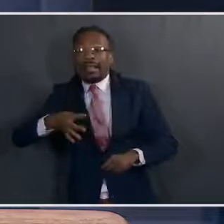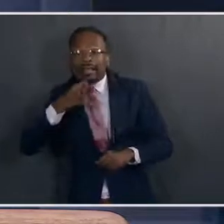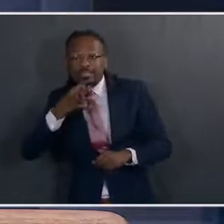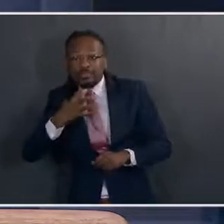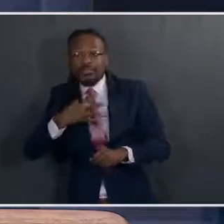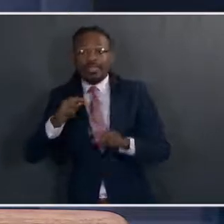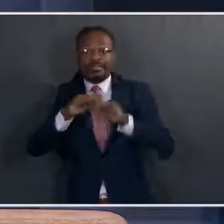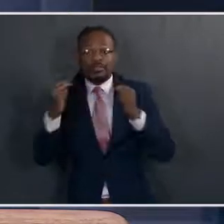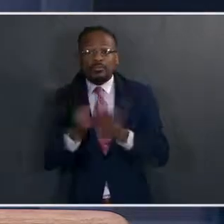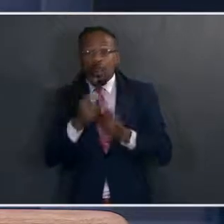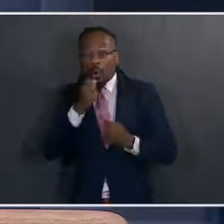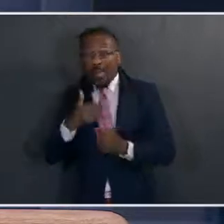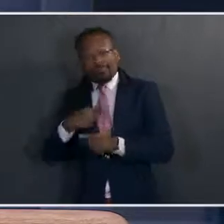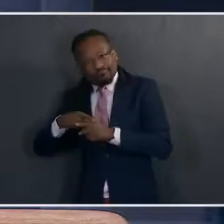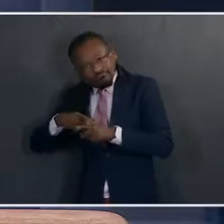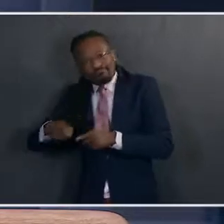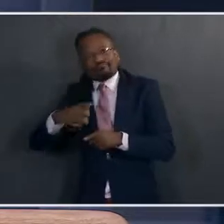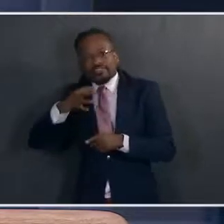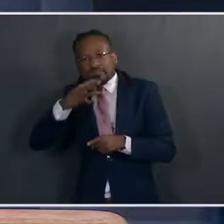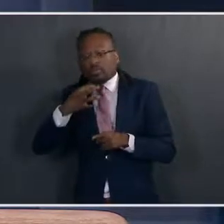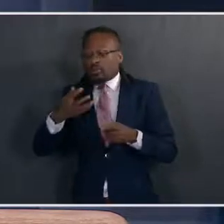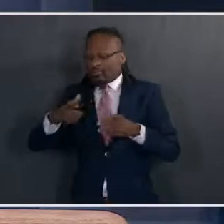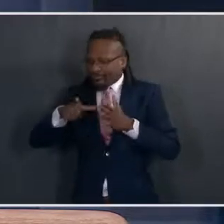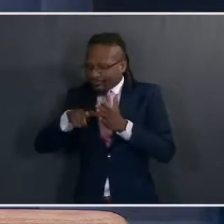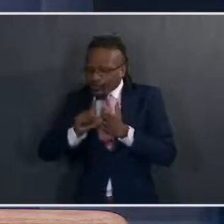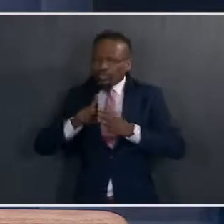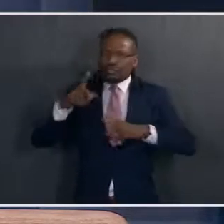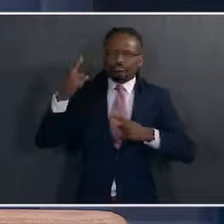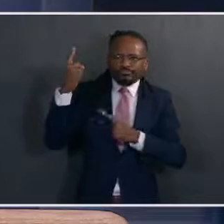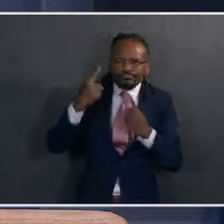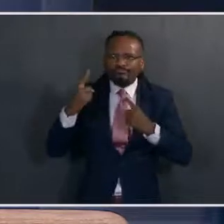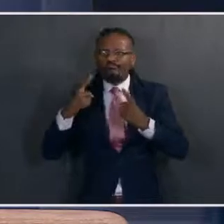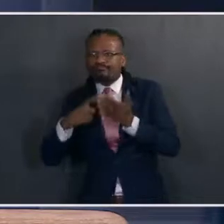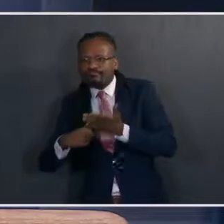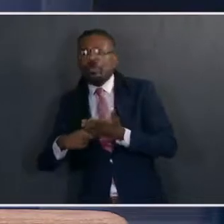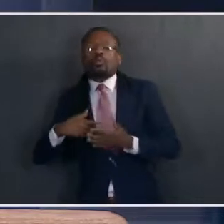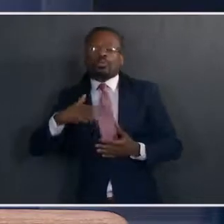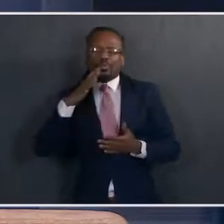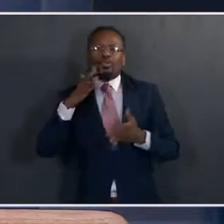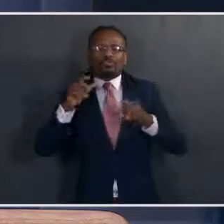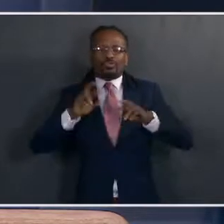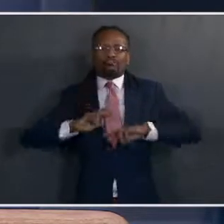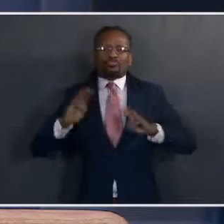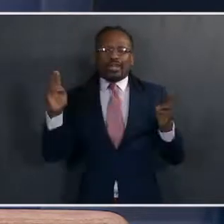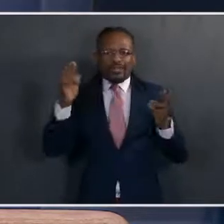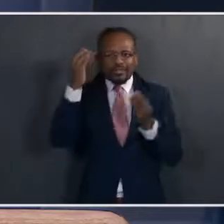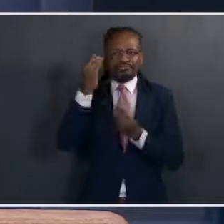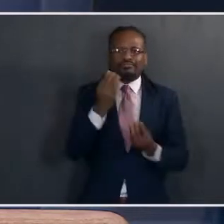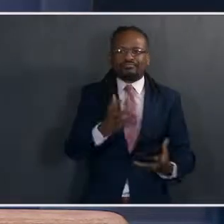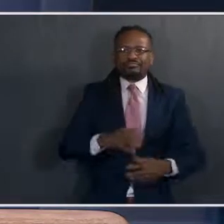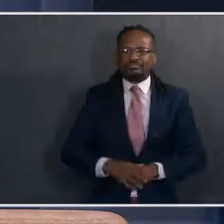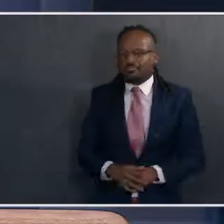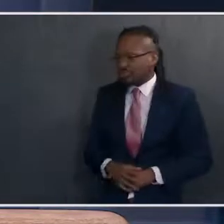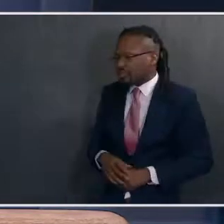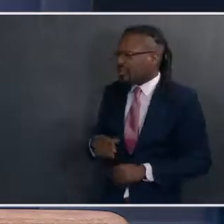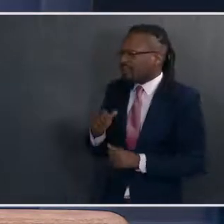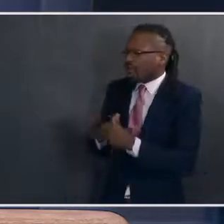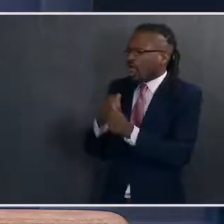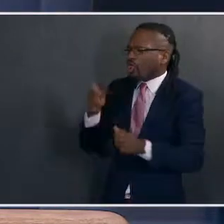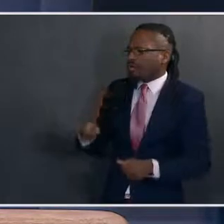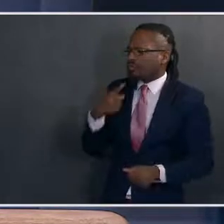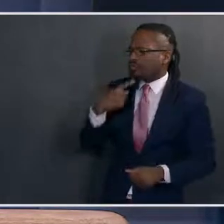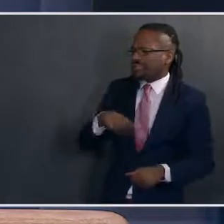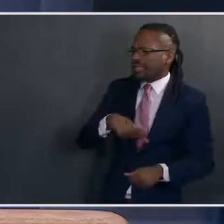area. And when that review is concluded, we will have more to say on it. Can I just follow up very quickly on the Olympics? You said Beijing. I'm asking